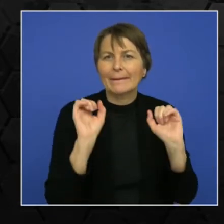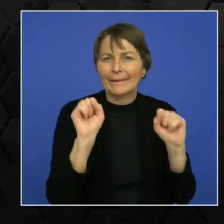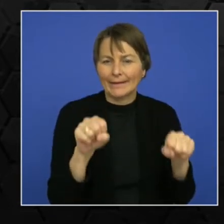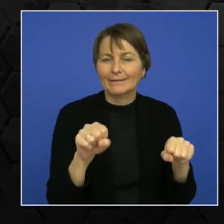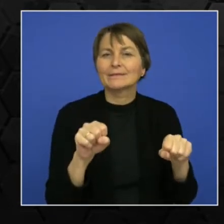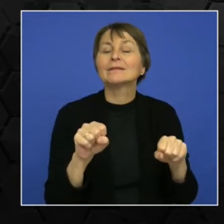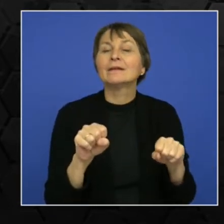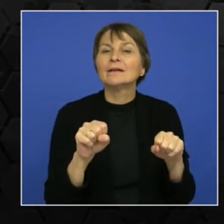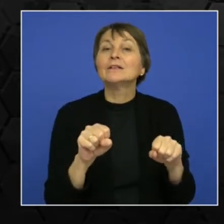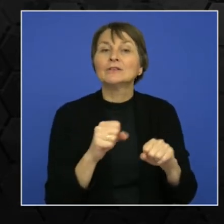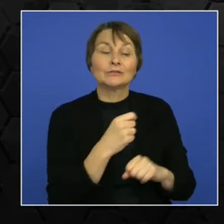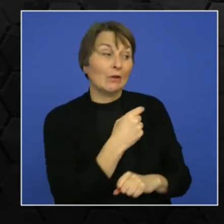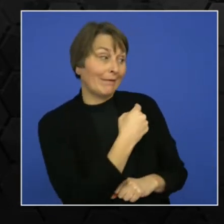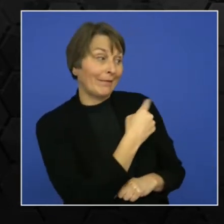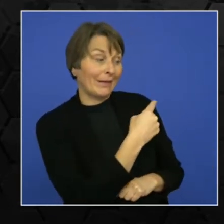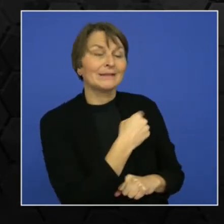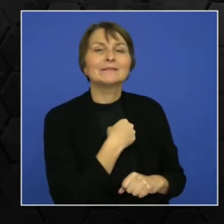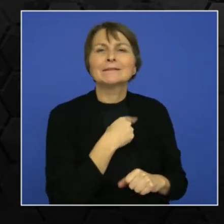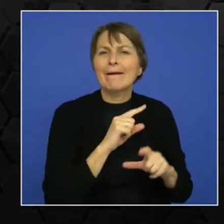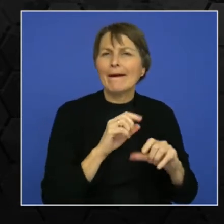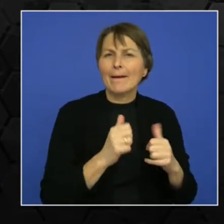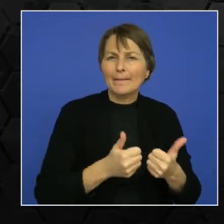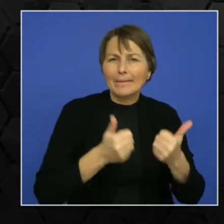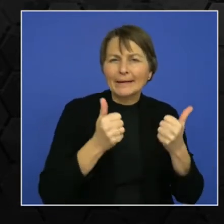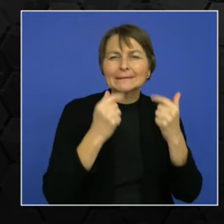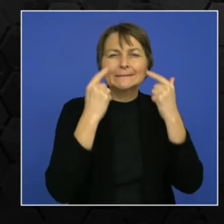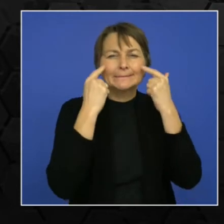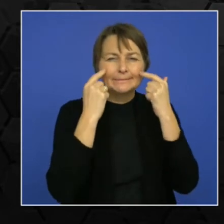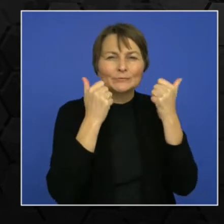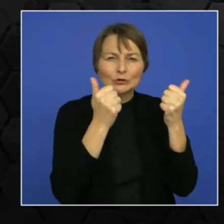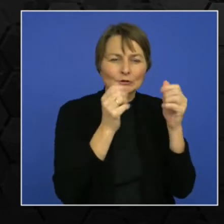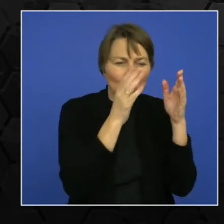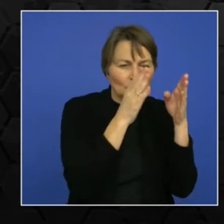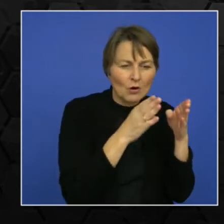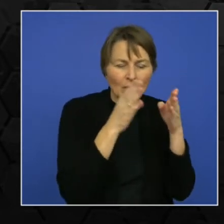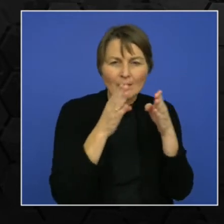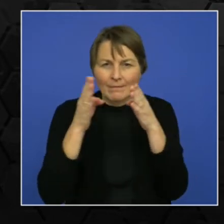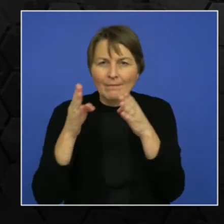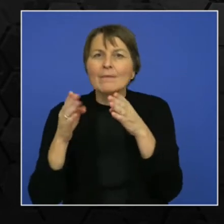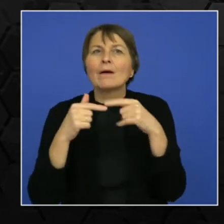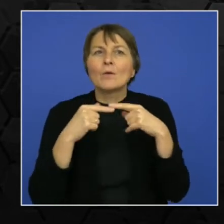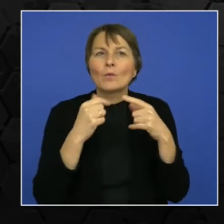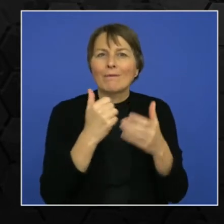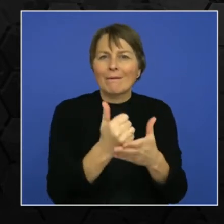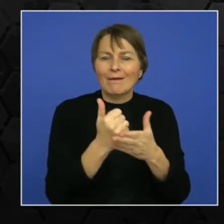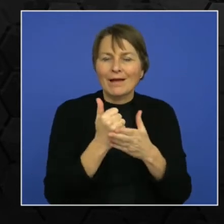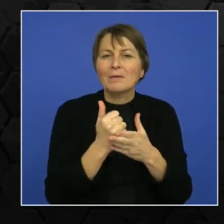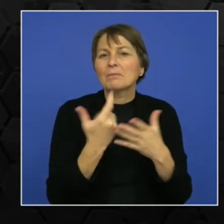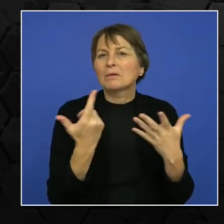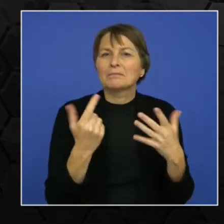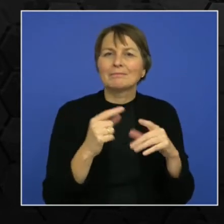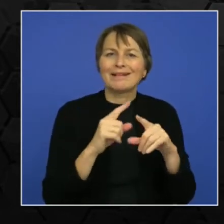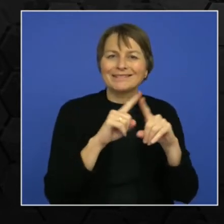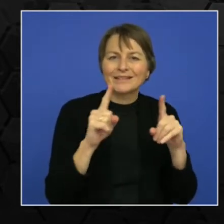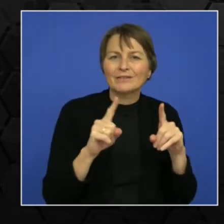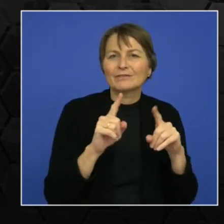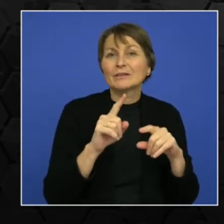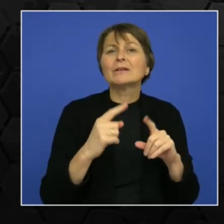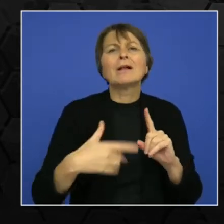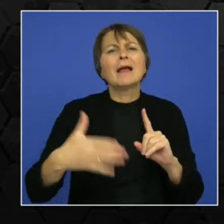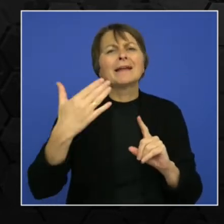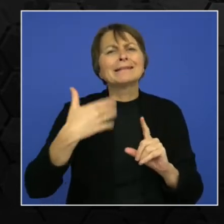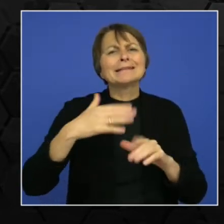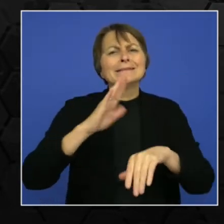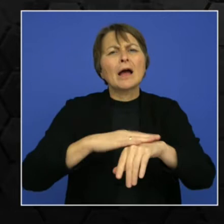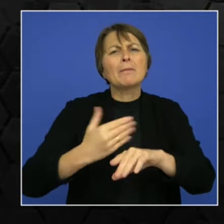using NaN. Otherwise, we'll be providing another column, which is from like we'll be creating other columns like 1800s, 1900s, and 2000s. So this is like